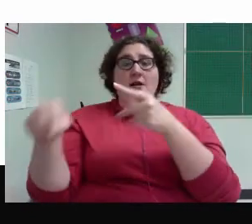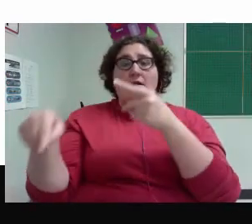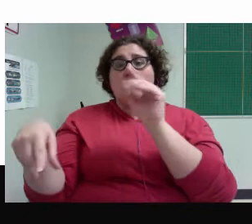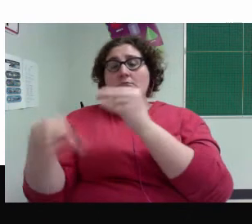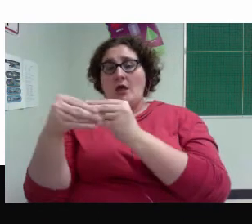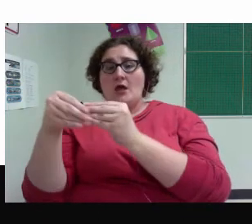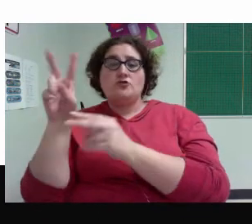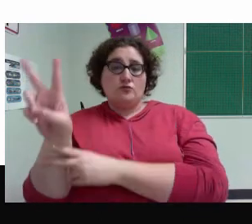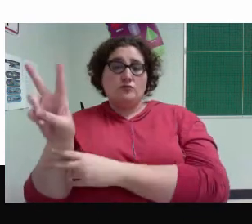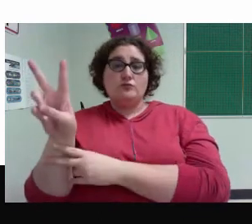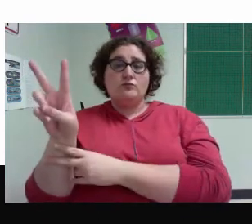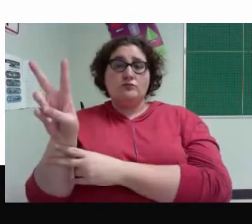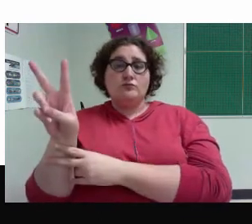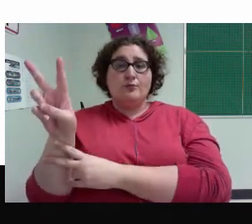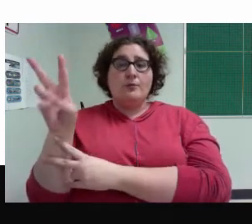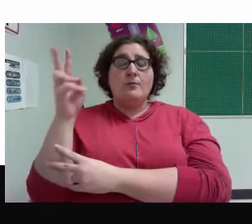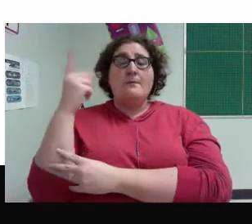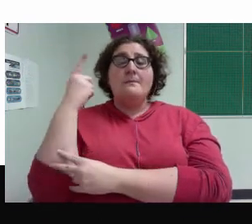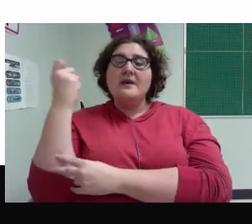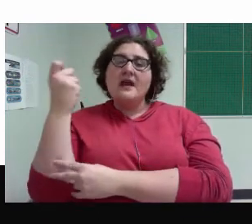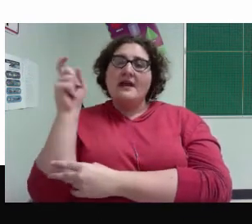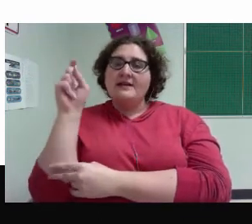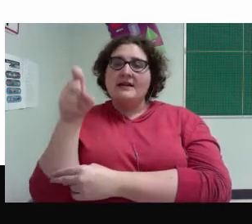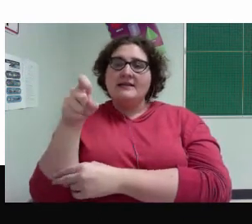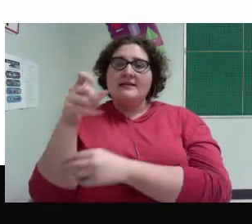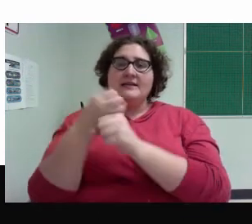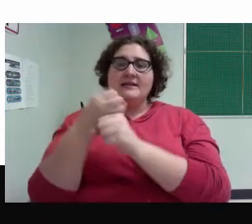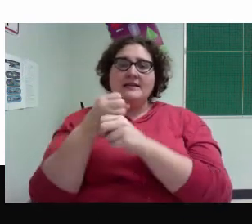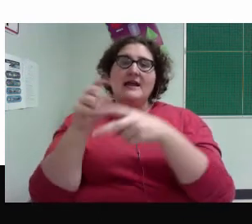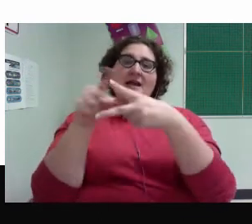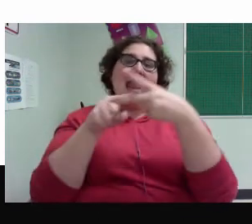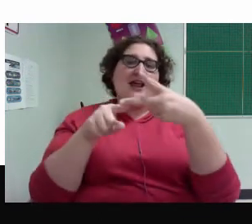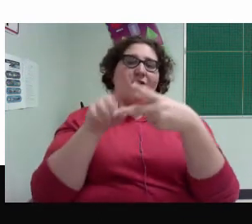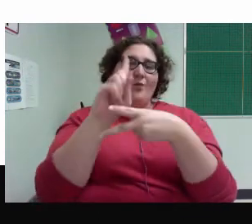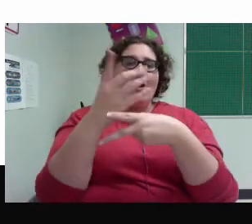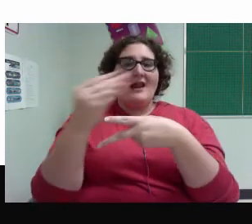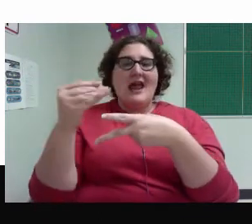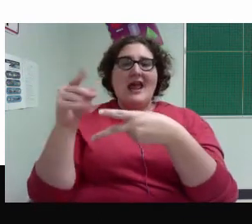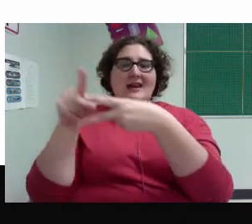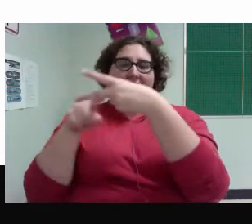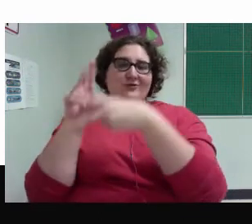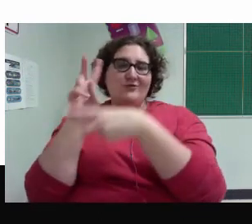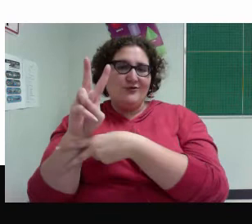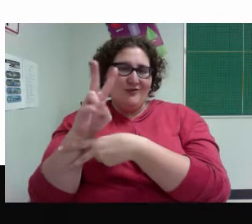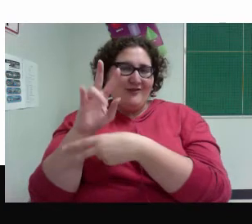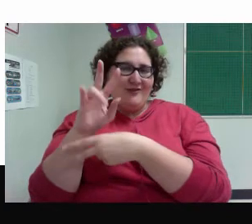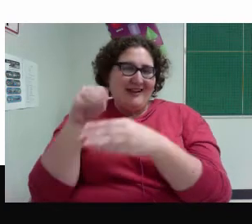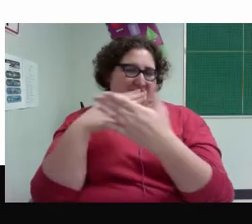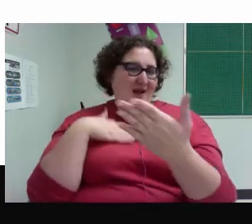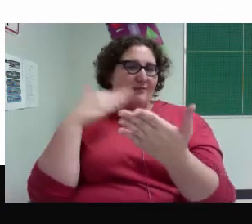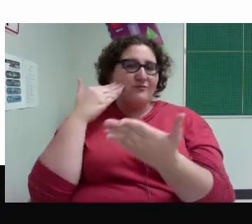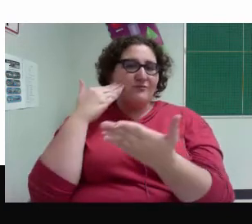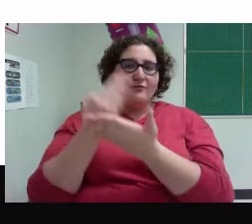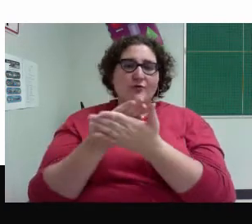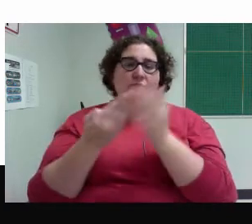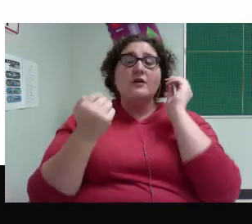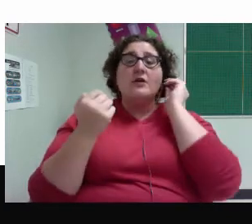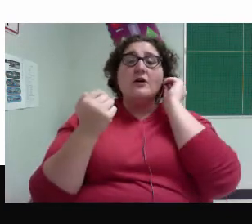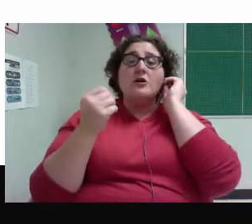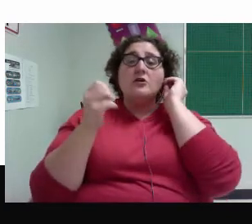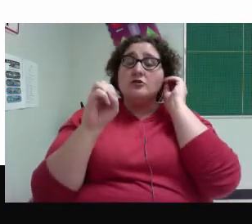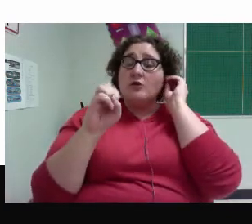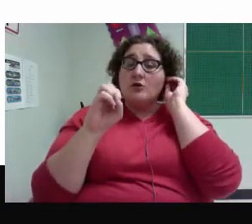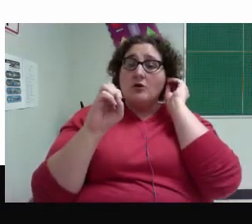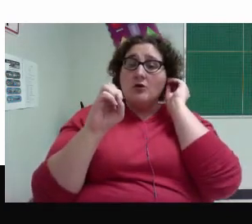measure of angle 2, because I need to get that I'm talking about angle 1 and 2 into my proof. So I'm going to say the measure